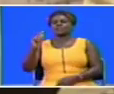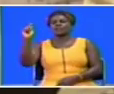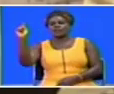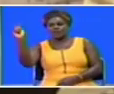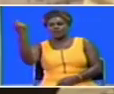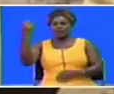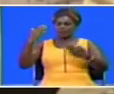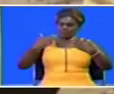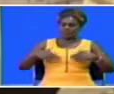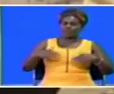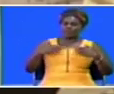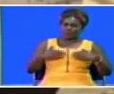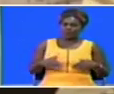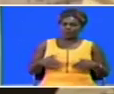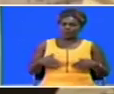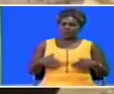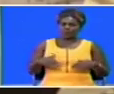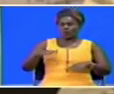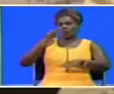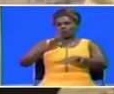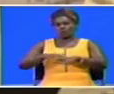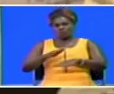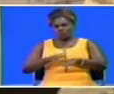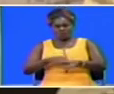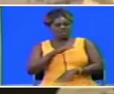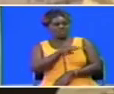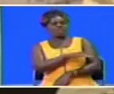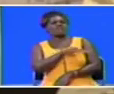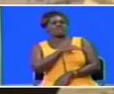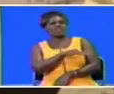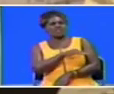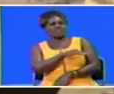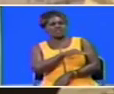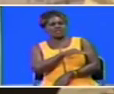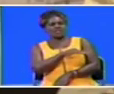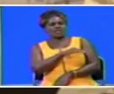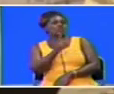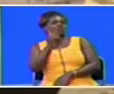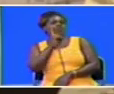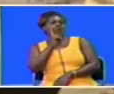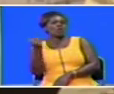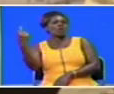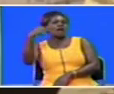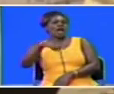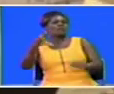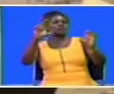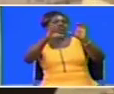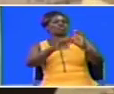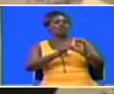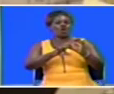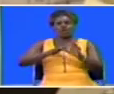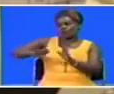Kenyans a good evening so that they can come and join us, so that they